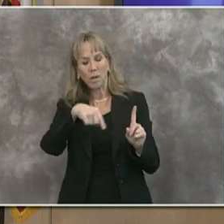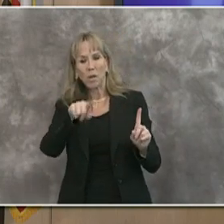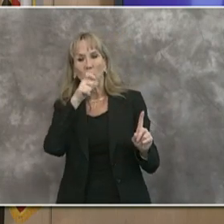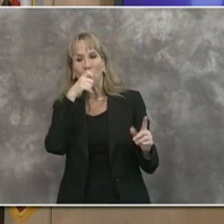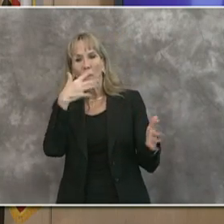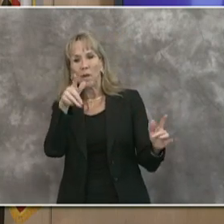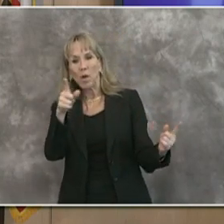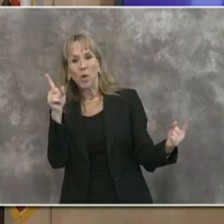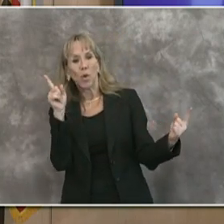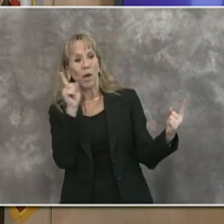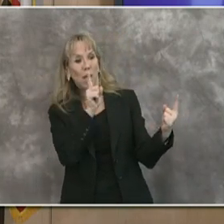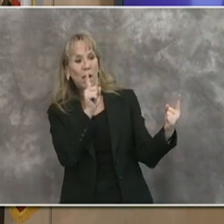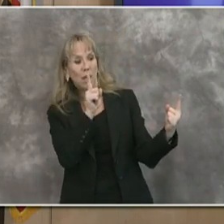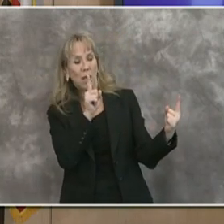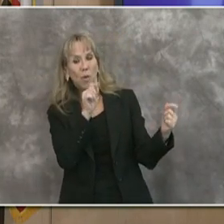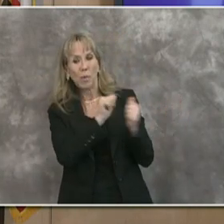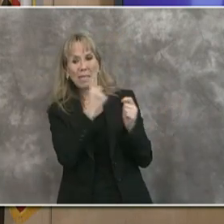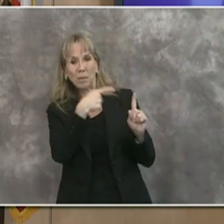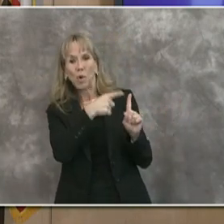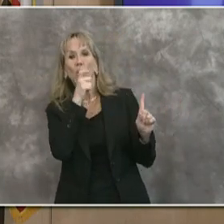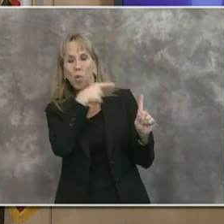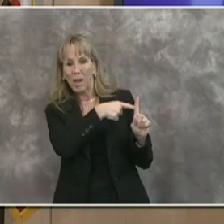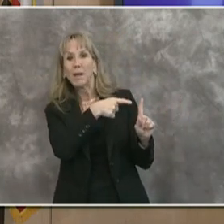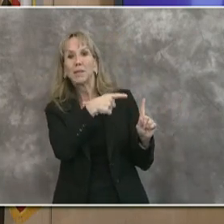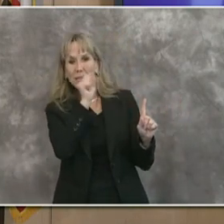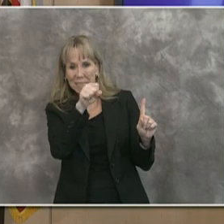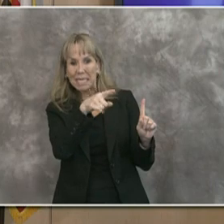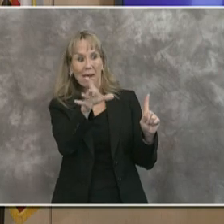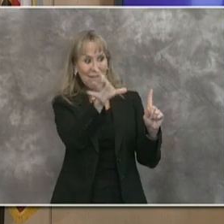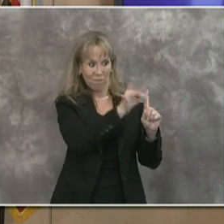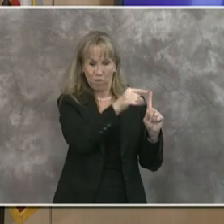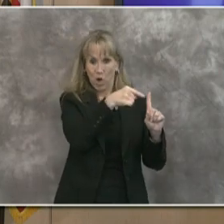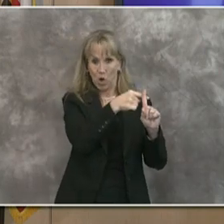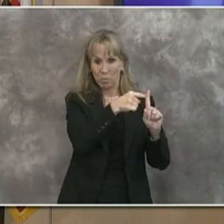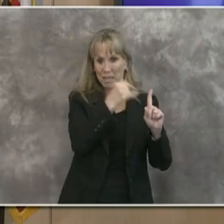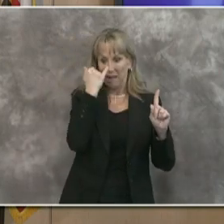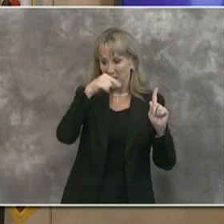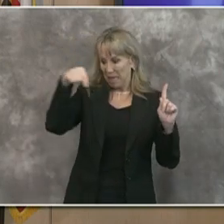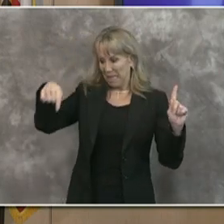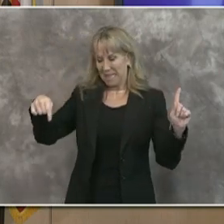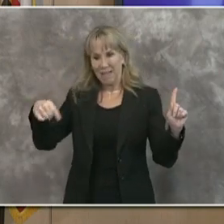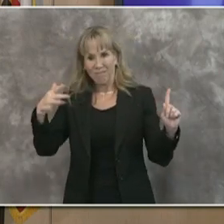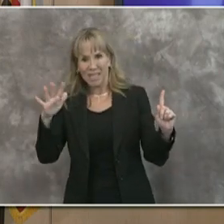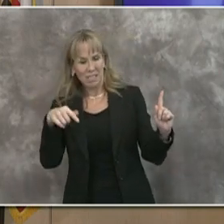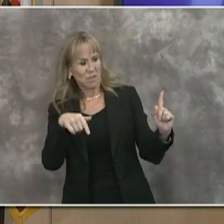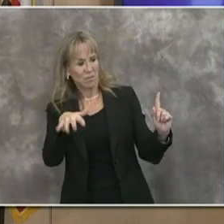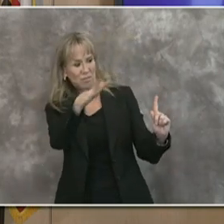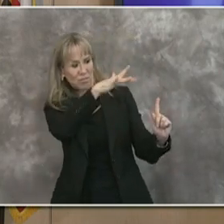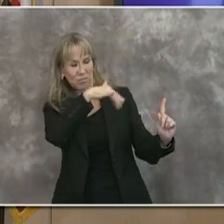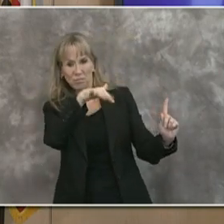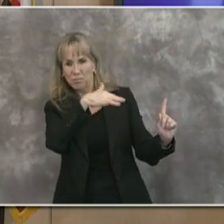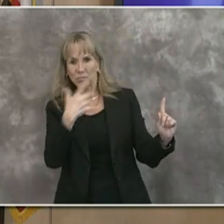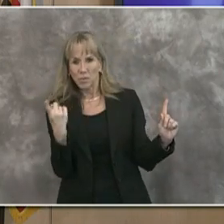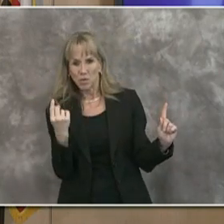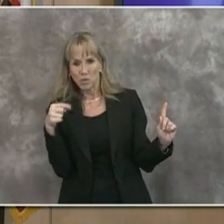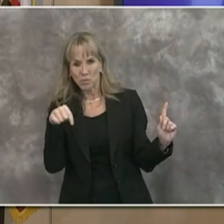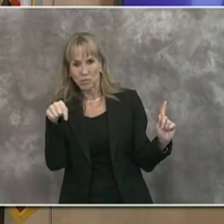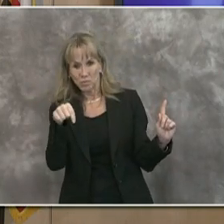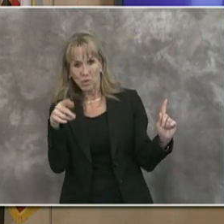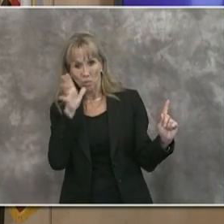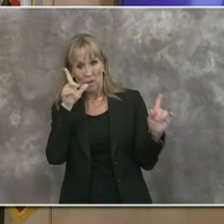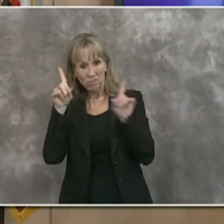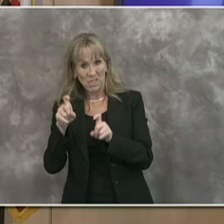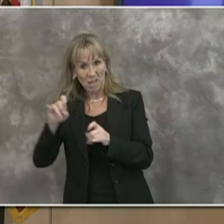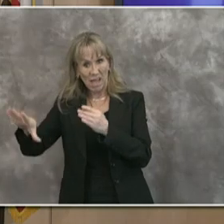with a confirmed positive case. Is there any plan to make that part of the testing strategy? Well,